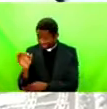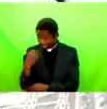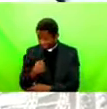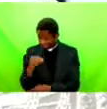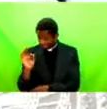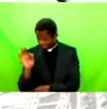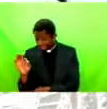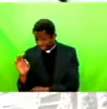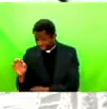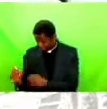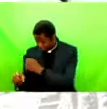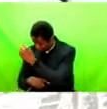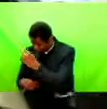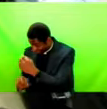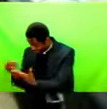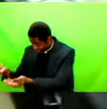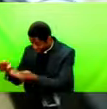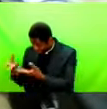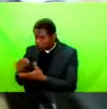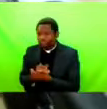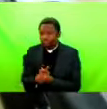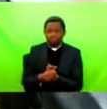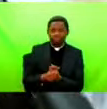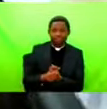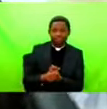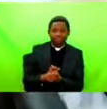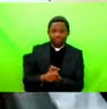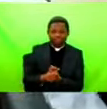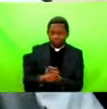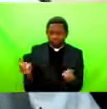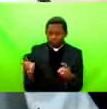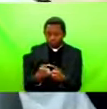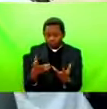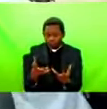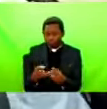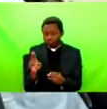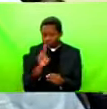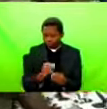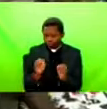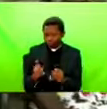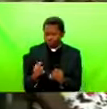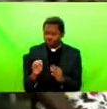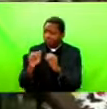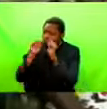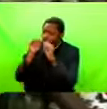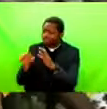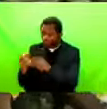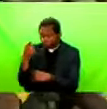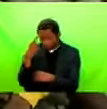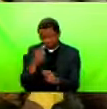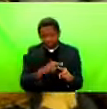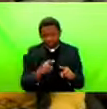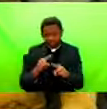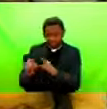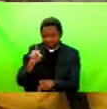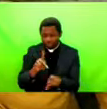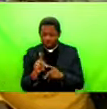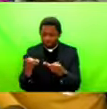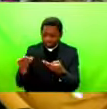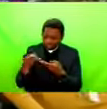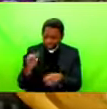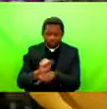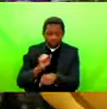So let me use this opportunity to bless God for the people he gave me to work with. The kind help